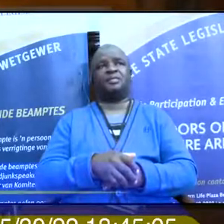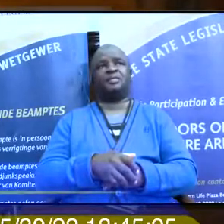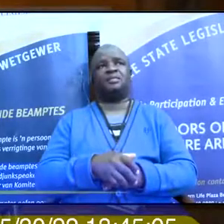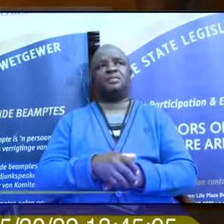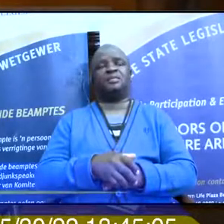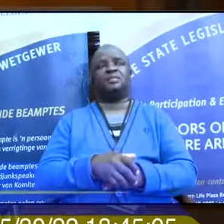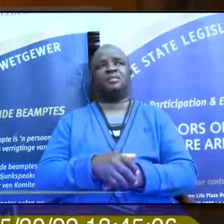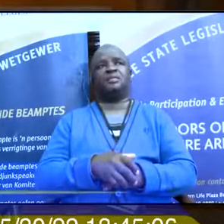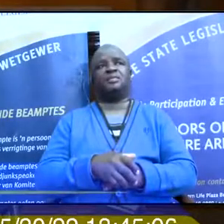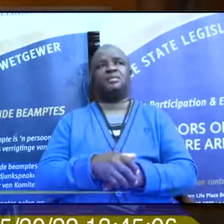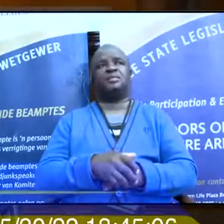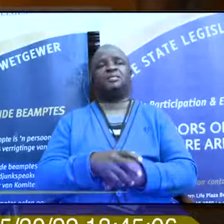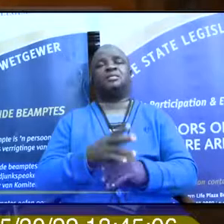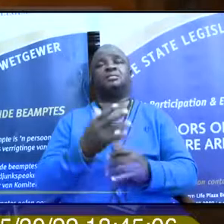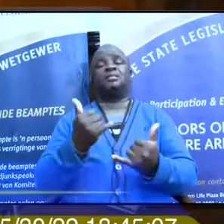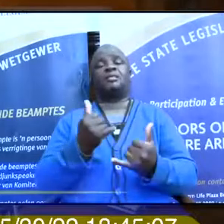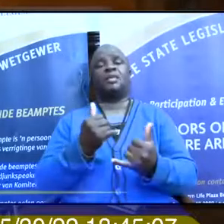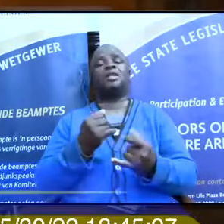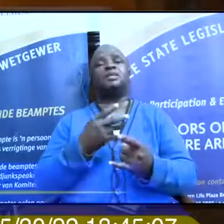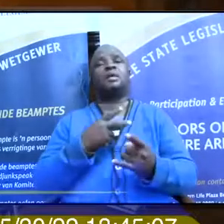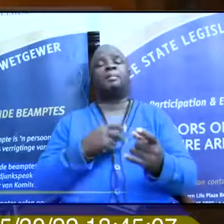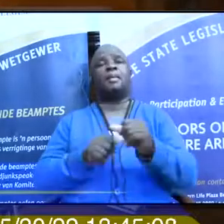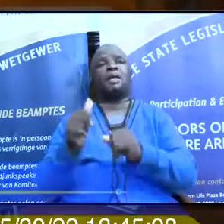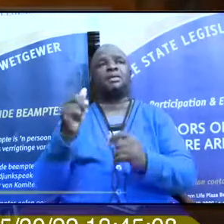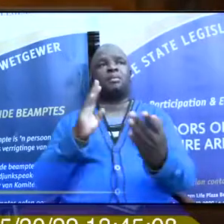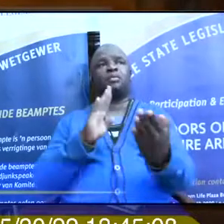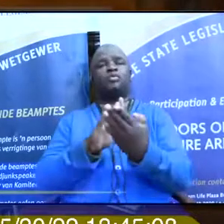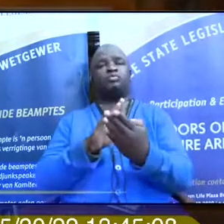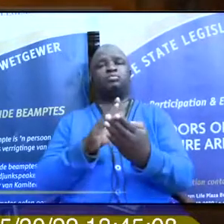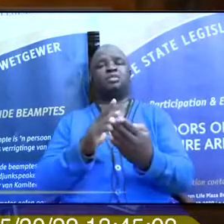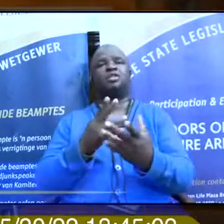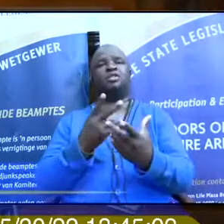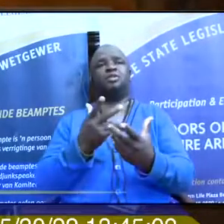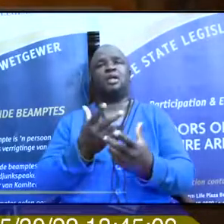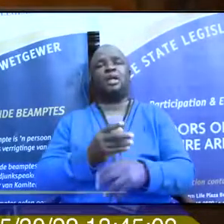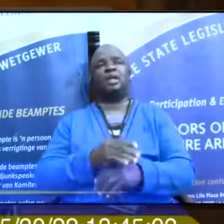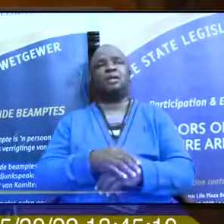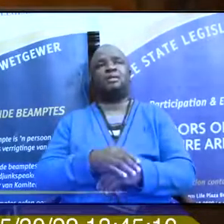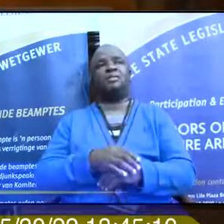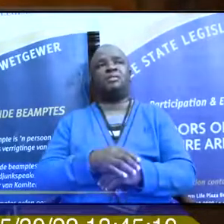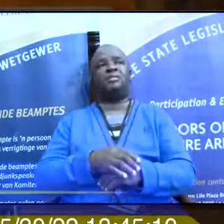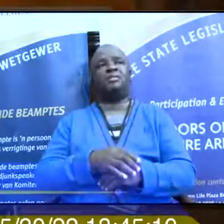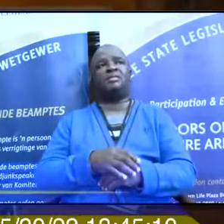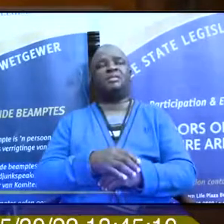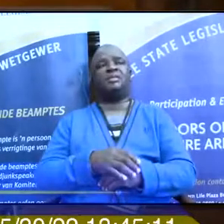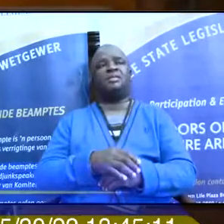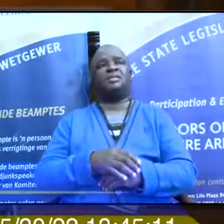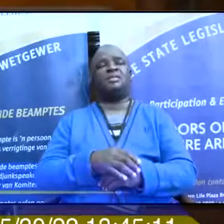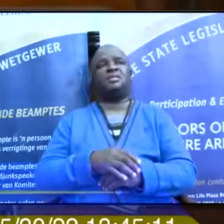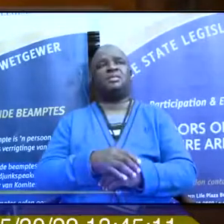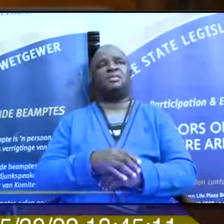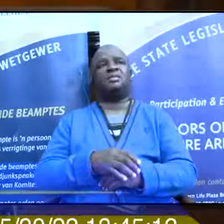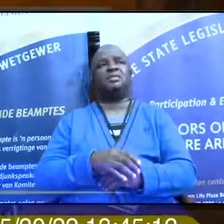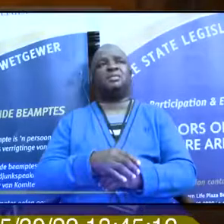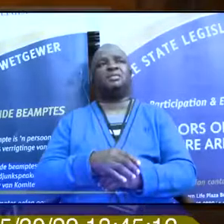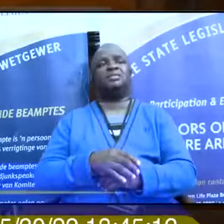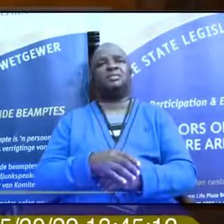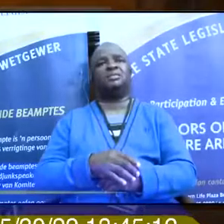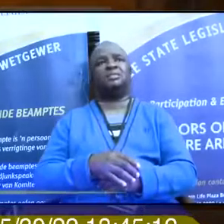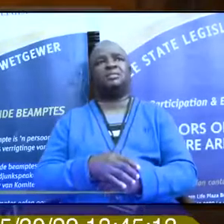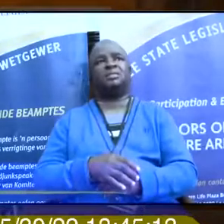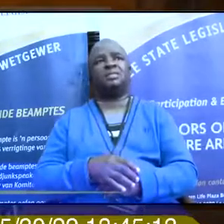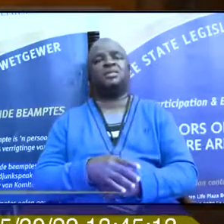and the best they're the best they're the best approach madam speaker and and uh the embassy of